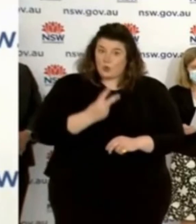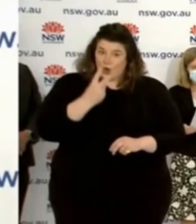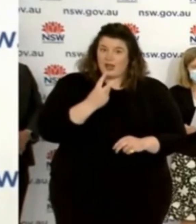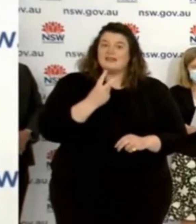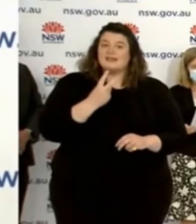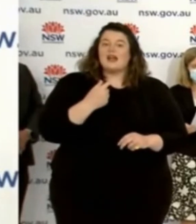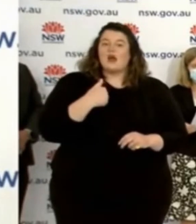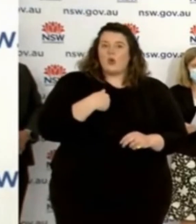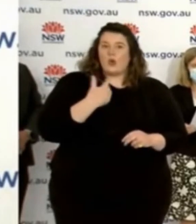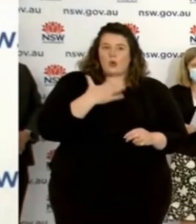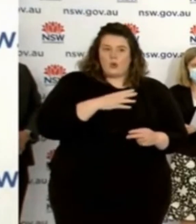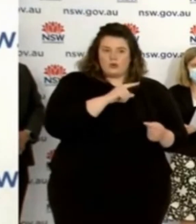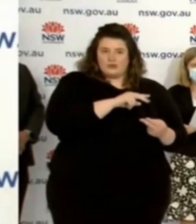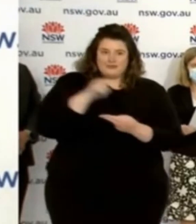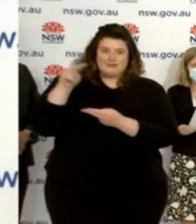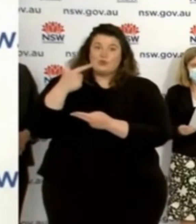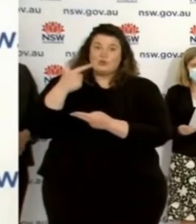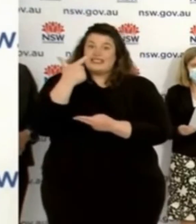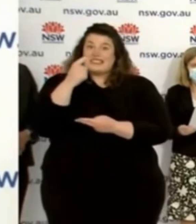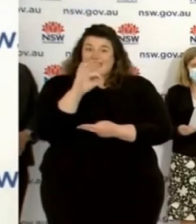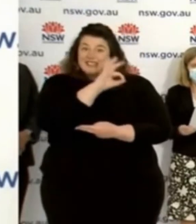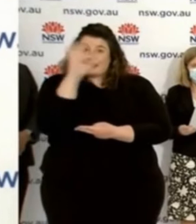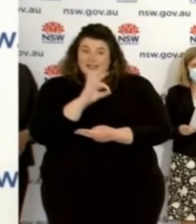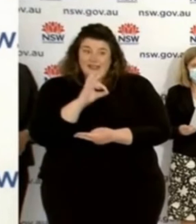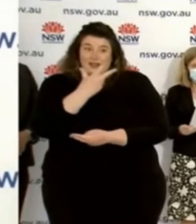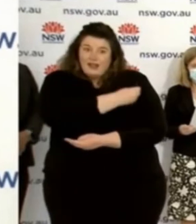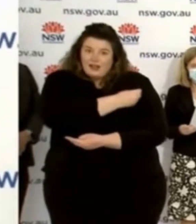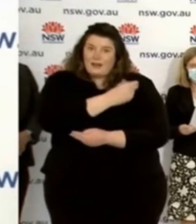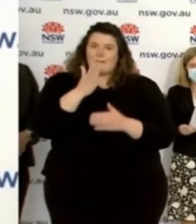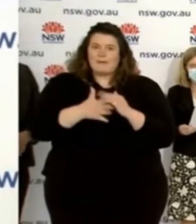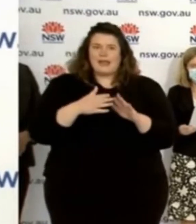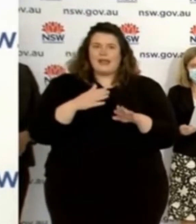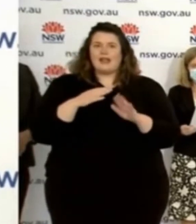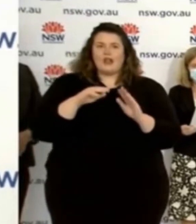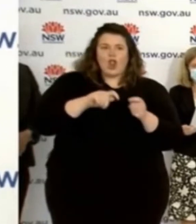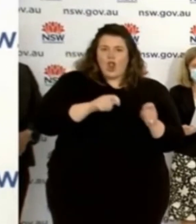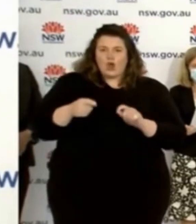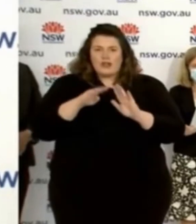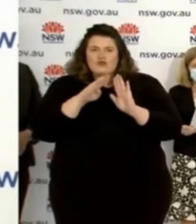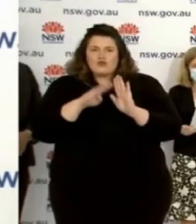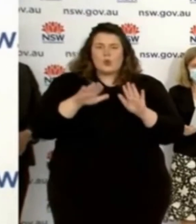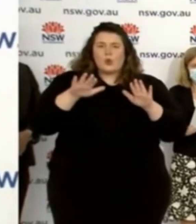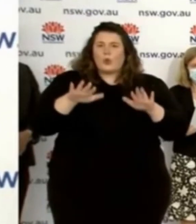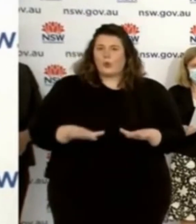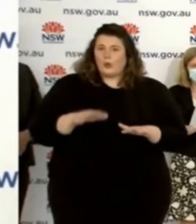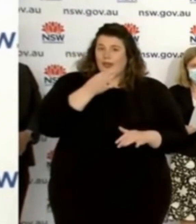magic 70% double vaccination when we can look forward to life being much freer than what it is